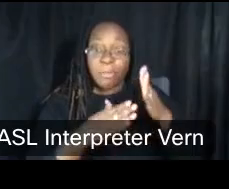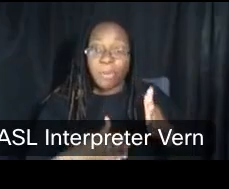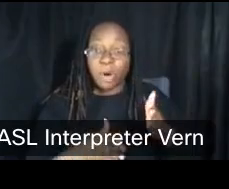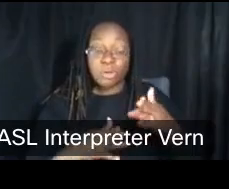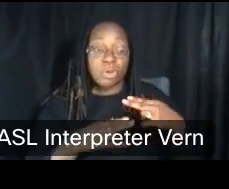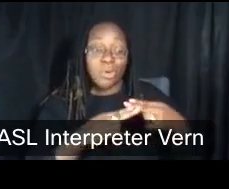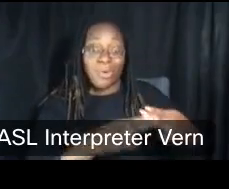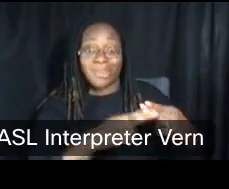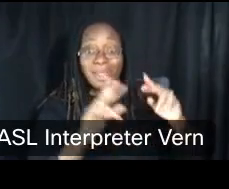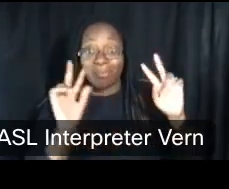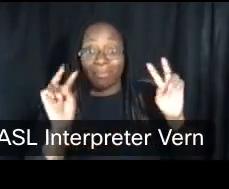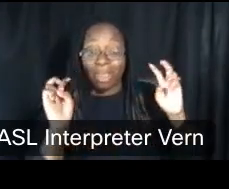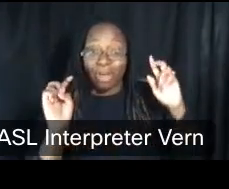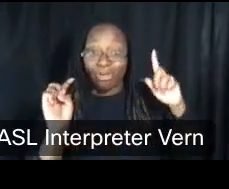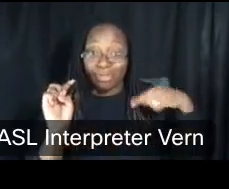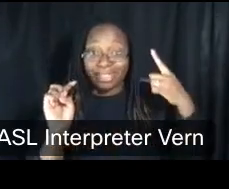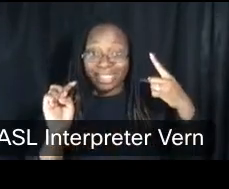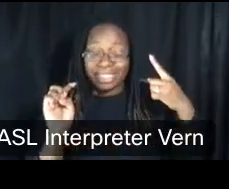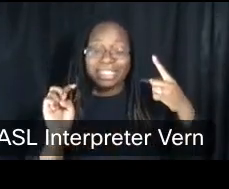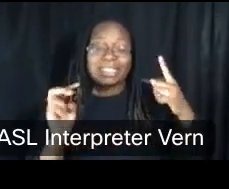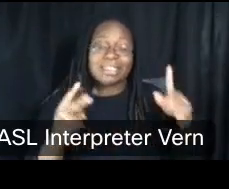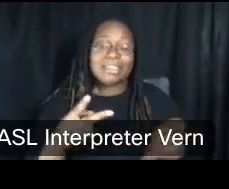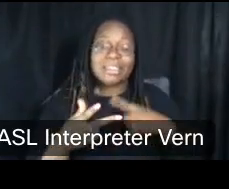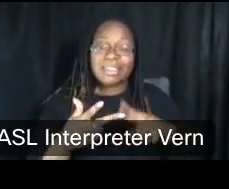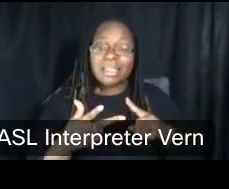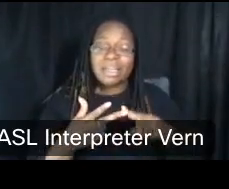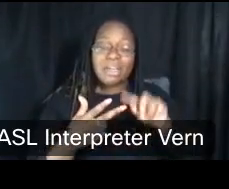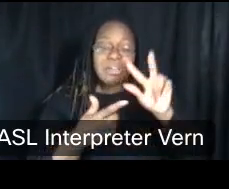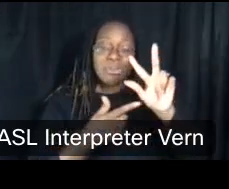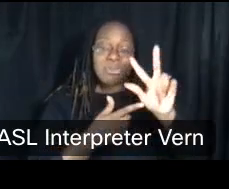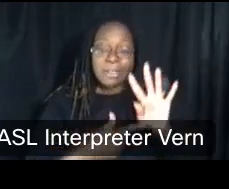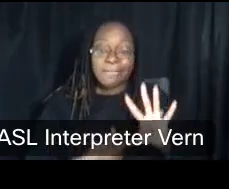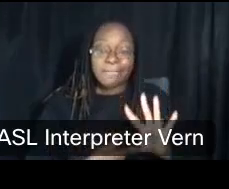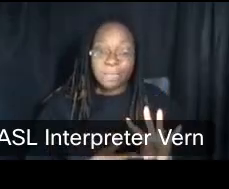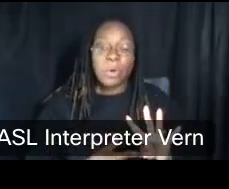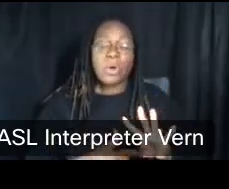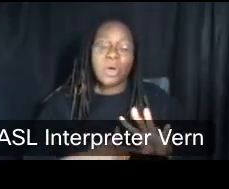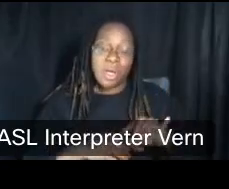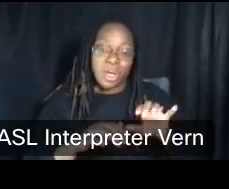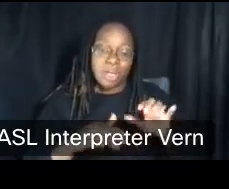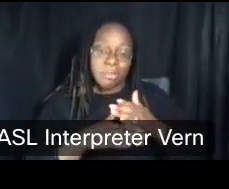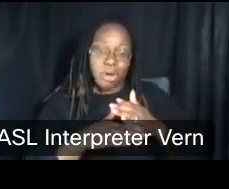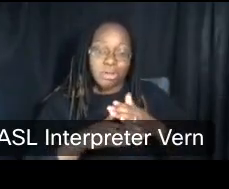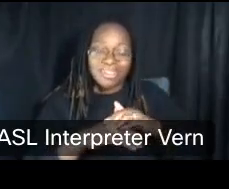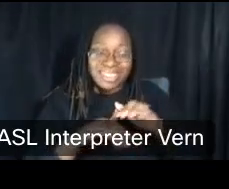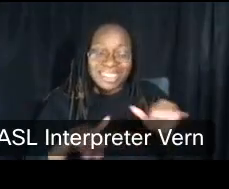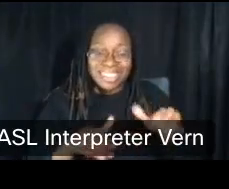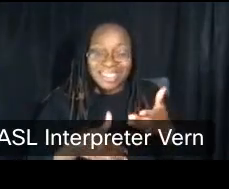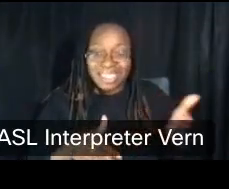4 said that the partner deliberately did things in order to make them feel like they were losing their